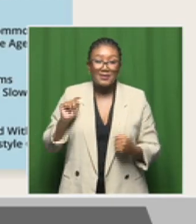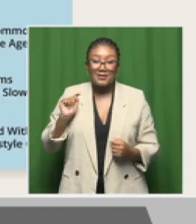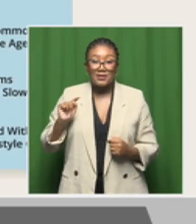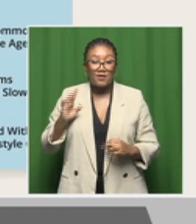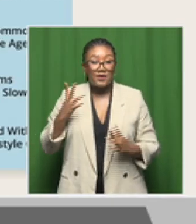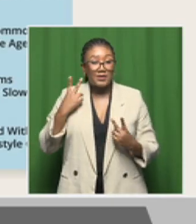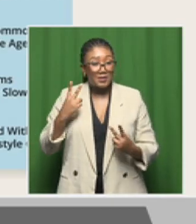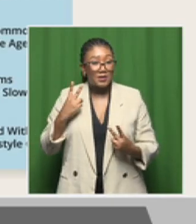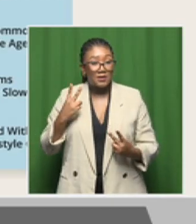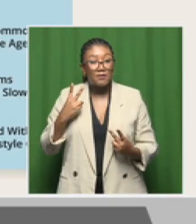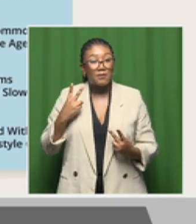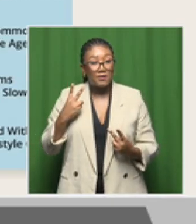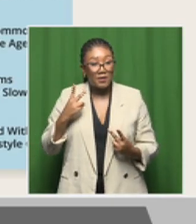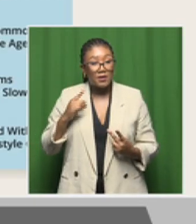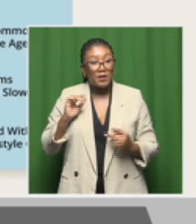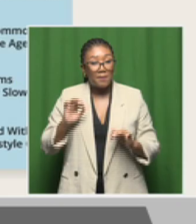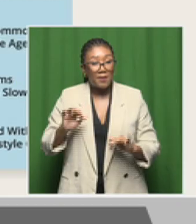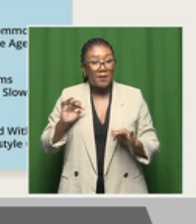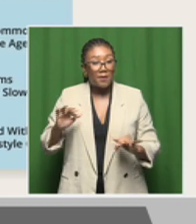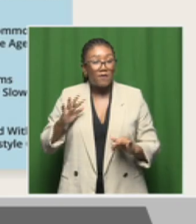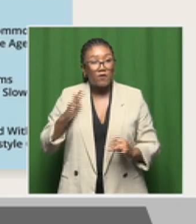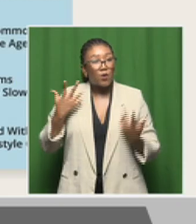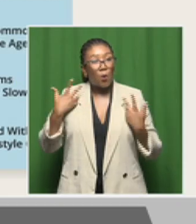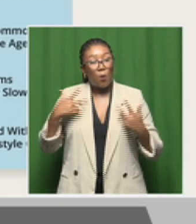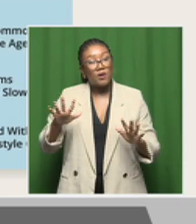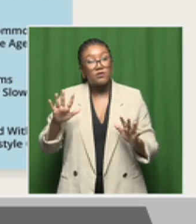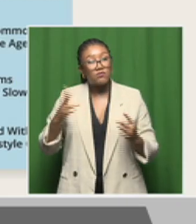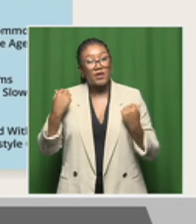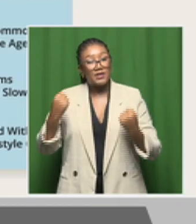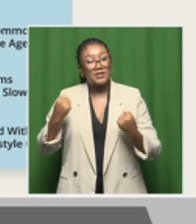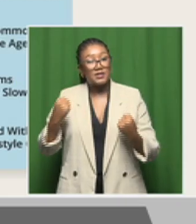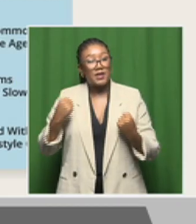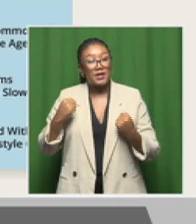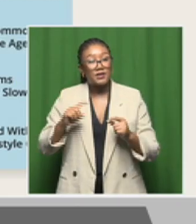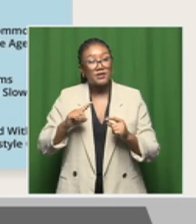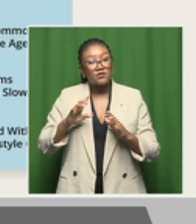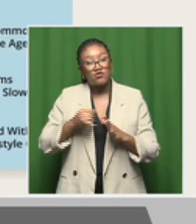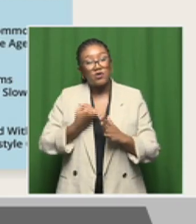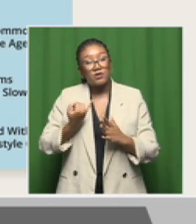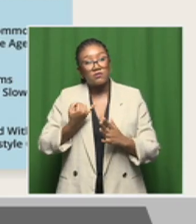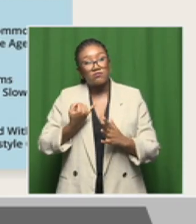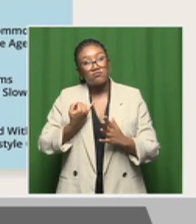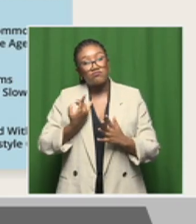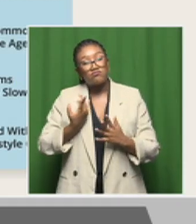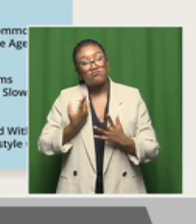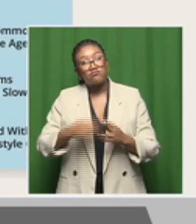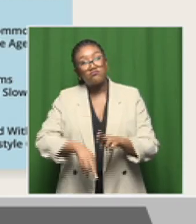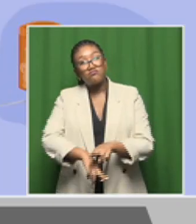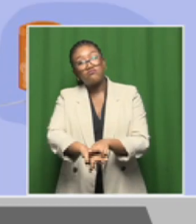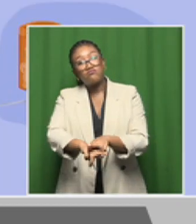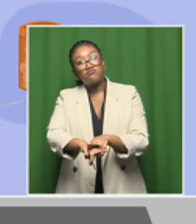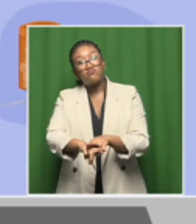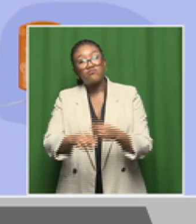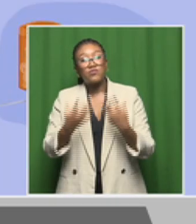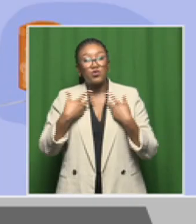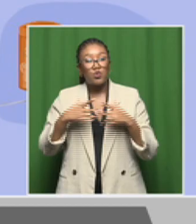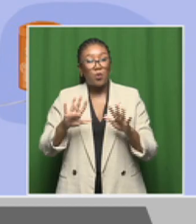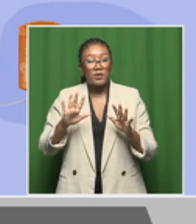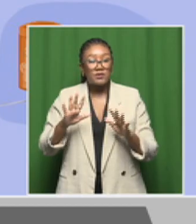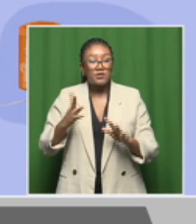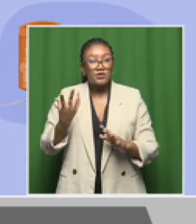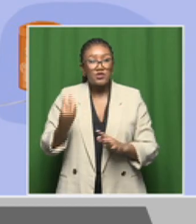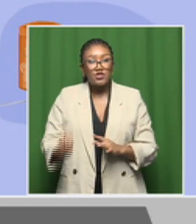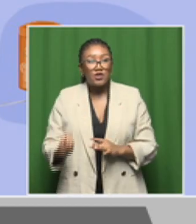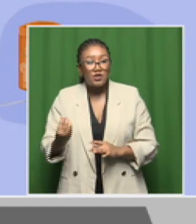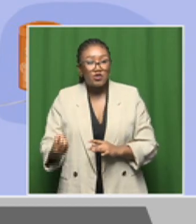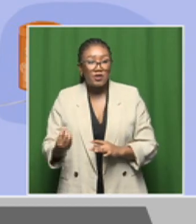days of what we call couch potato syndrome. These are children and young adults,